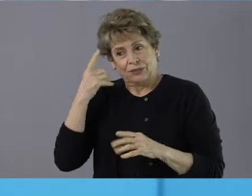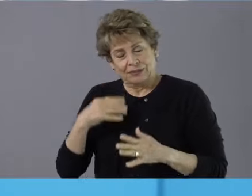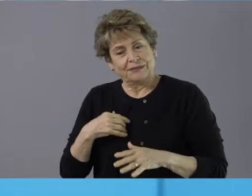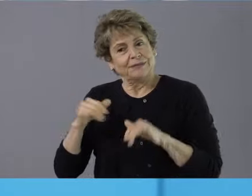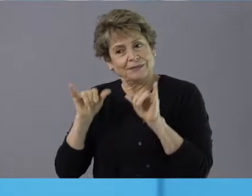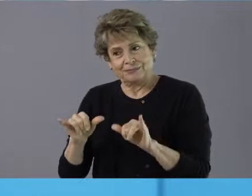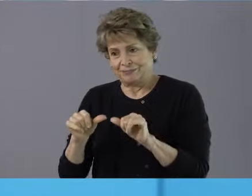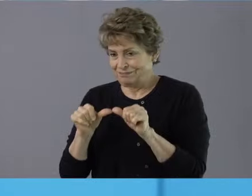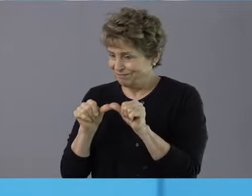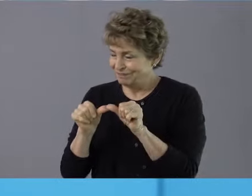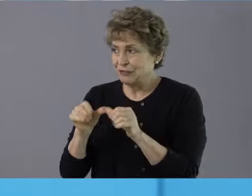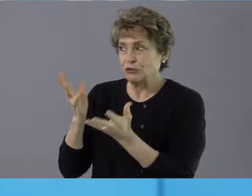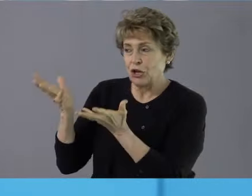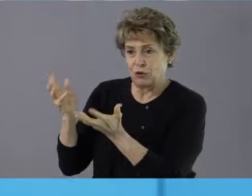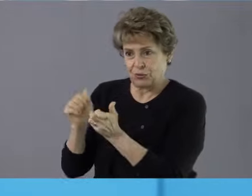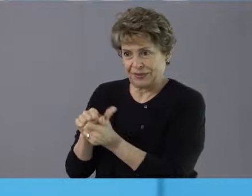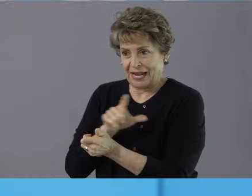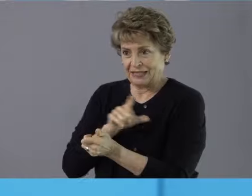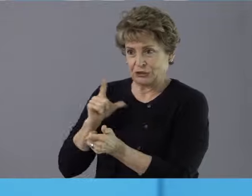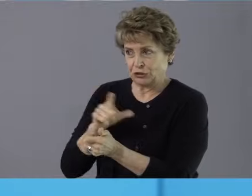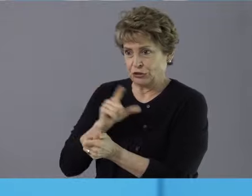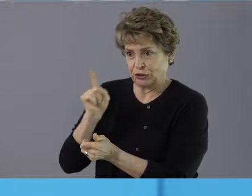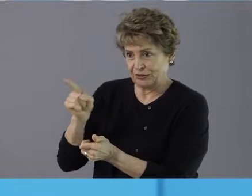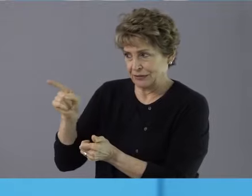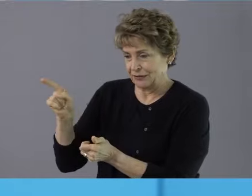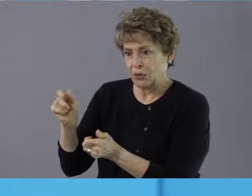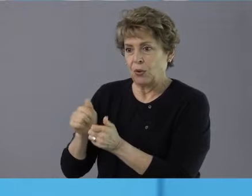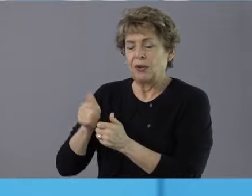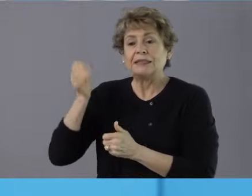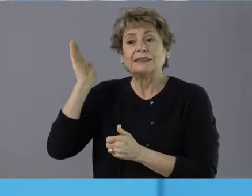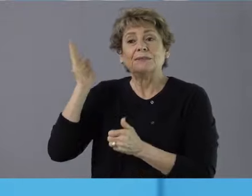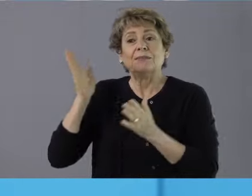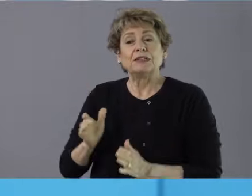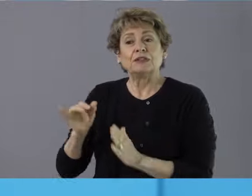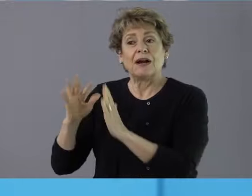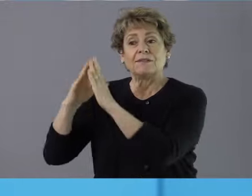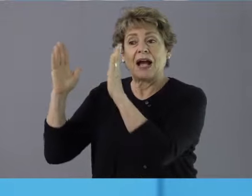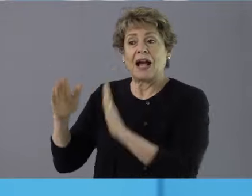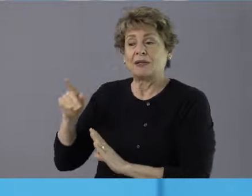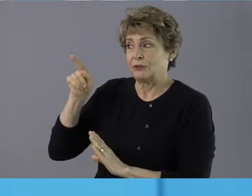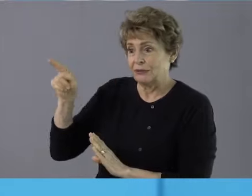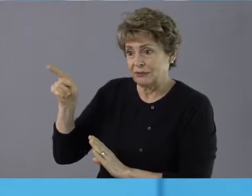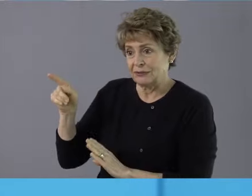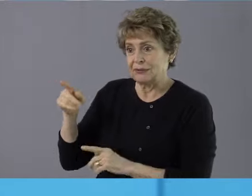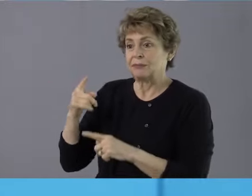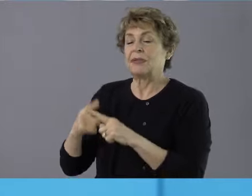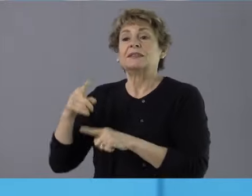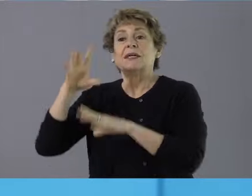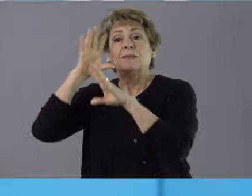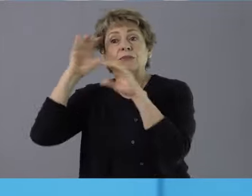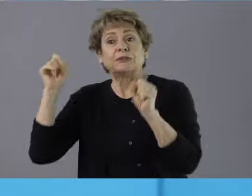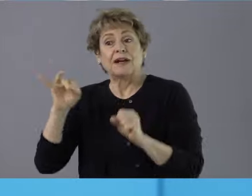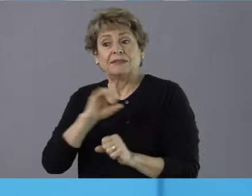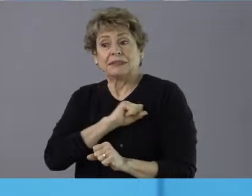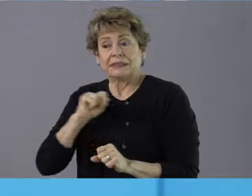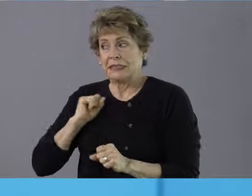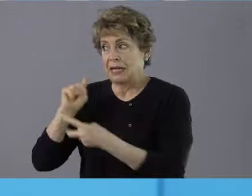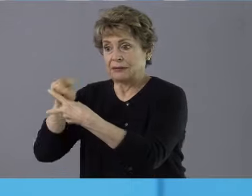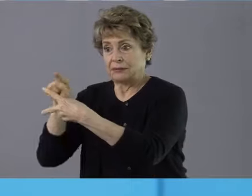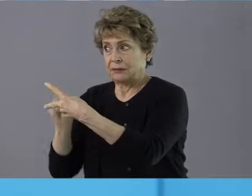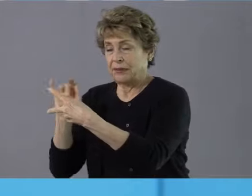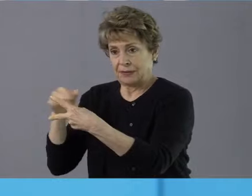House, and Senator Karen Fann, President of the Senate. I know that we're also engaging the